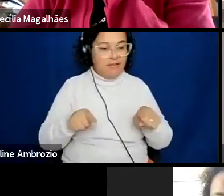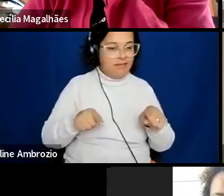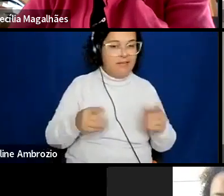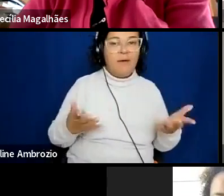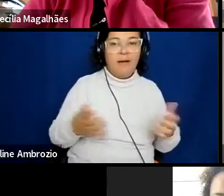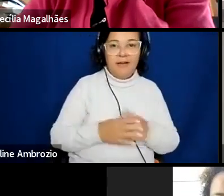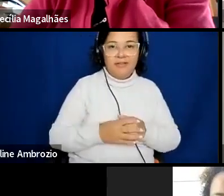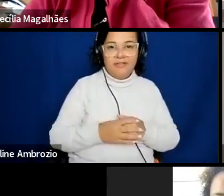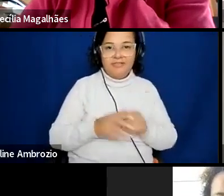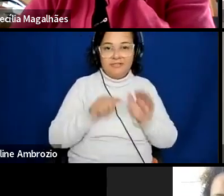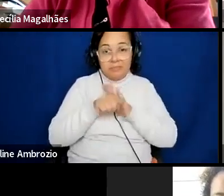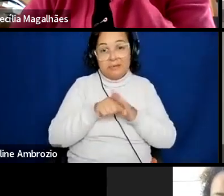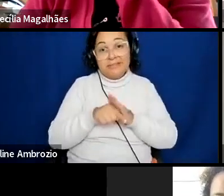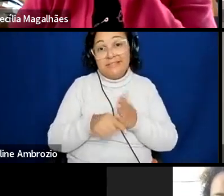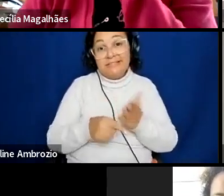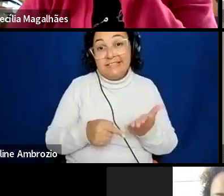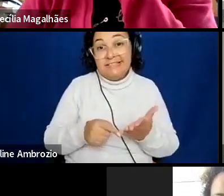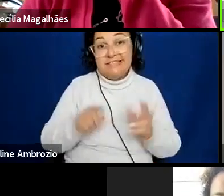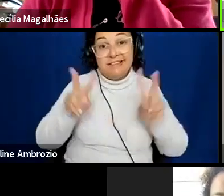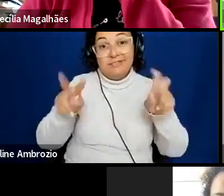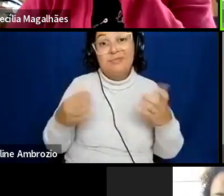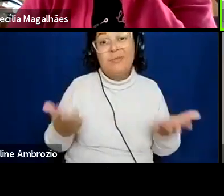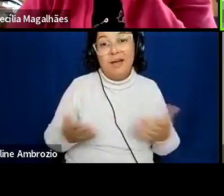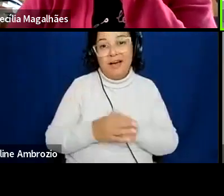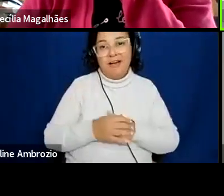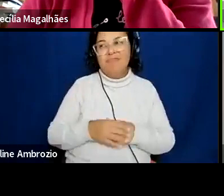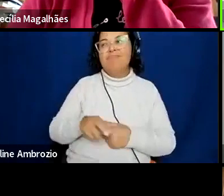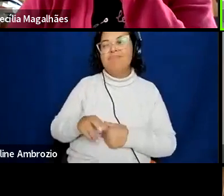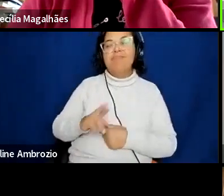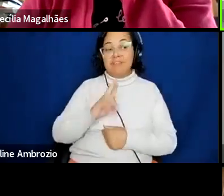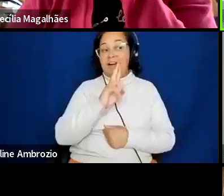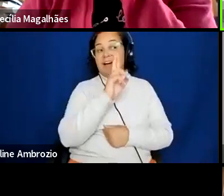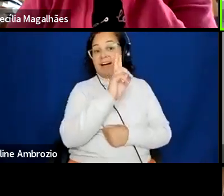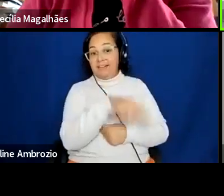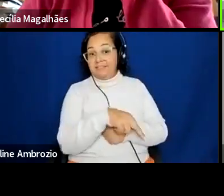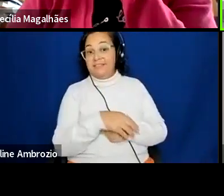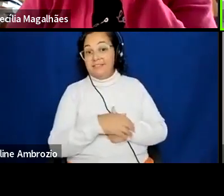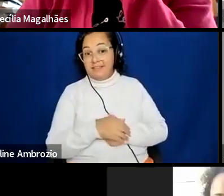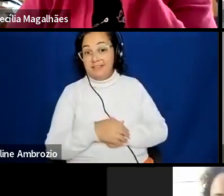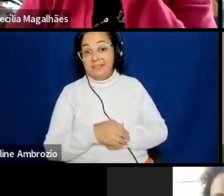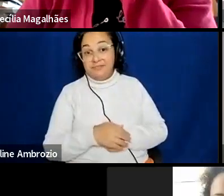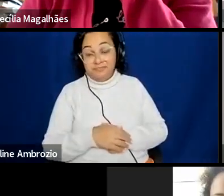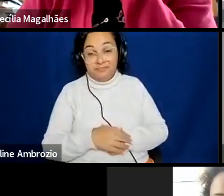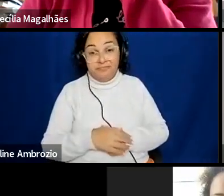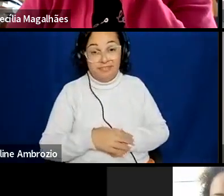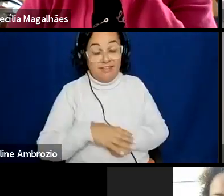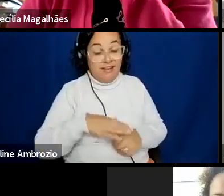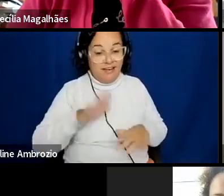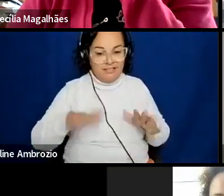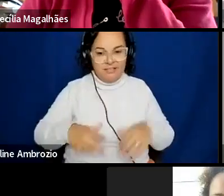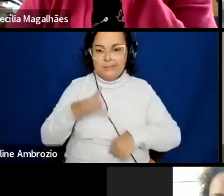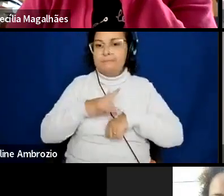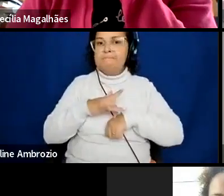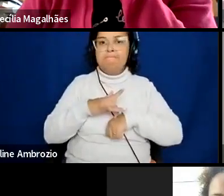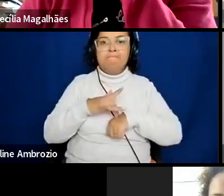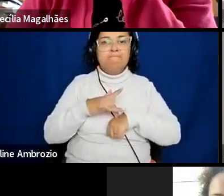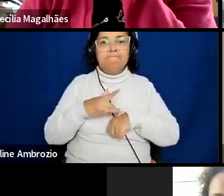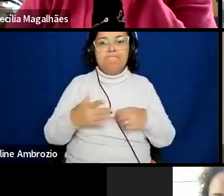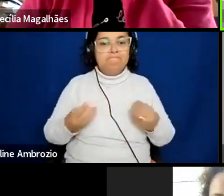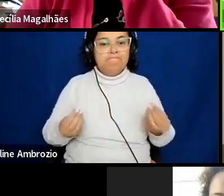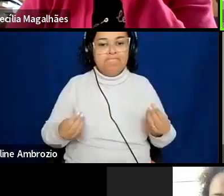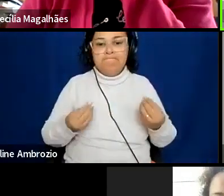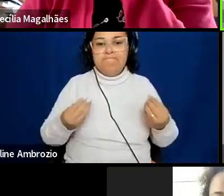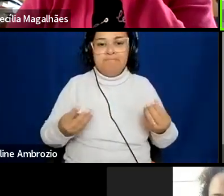Yeah, absolutely. I mean, sometimes we're so indignant, we don't care about the consequences, you know. Yeah. For